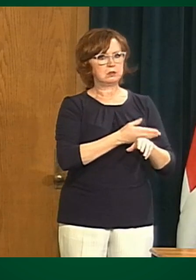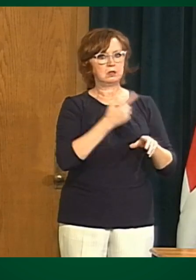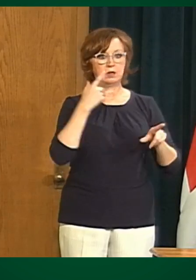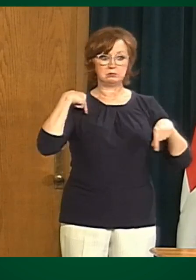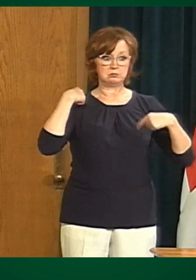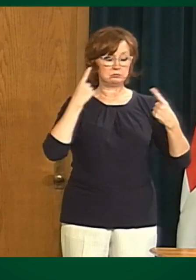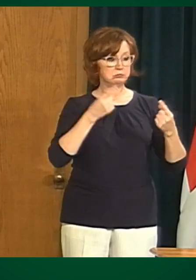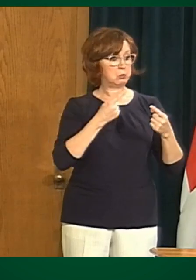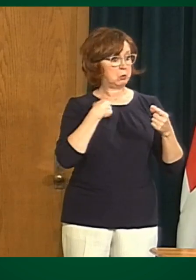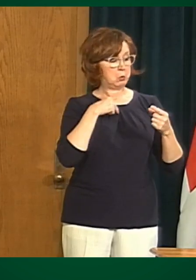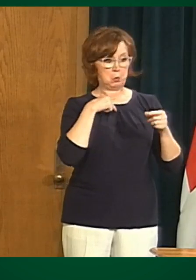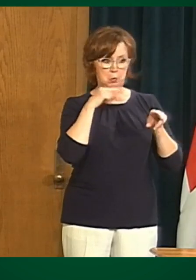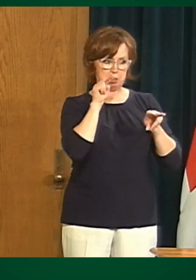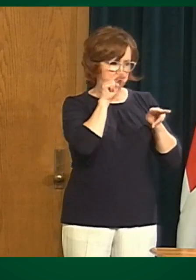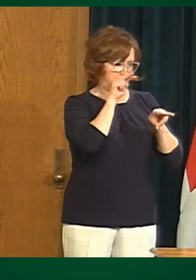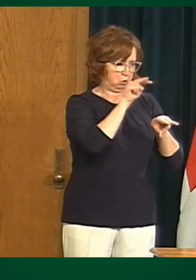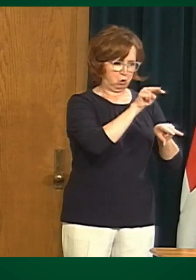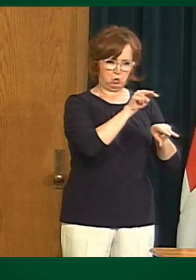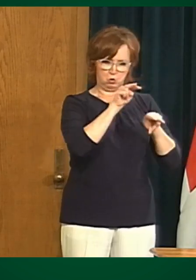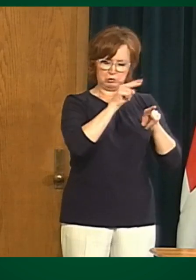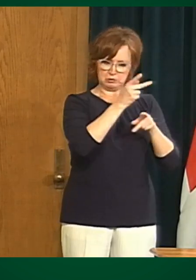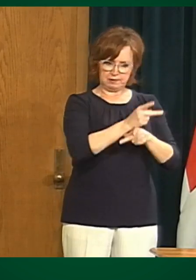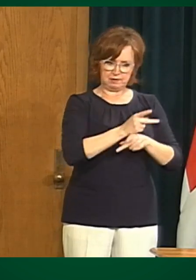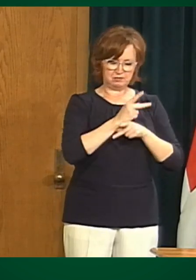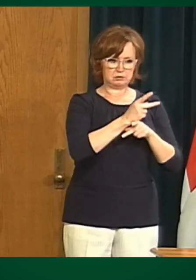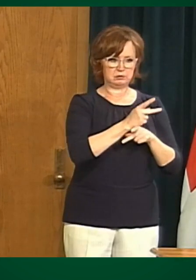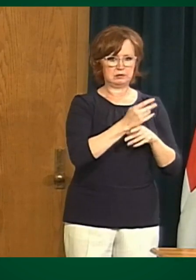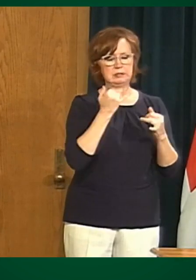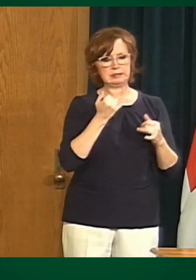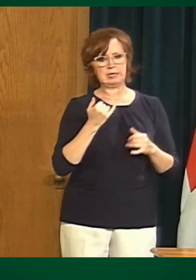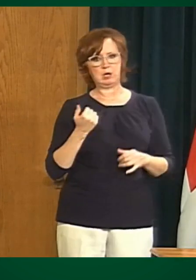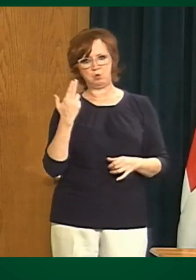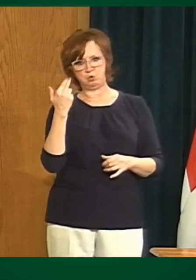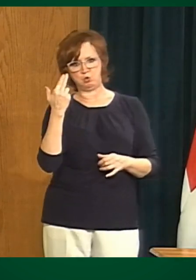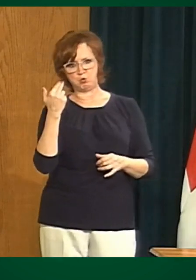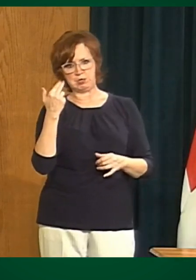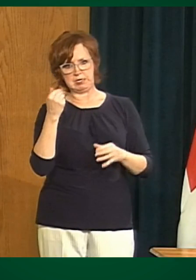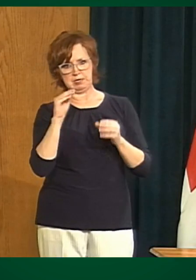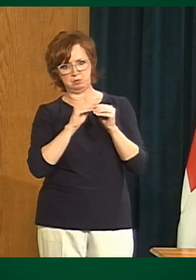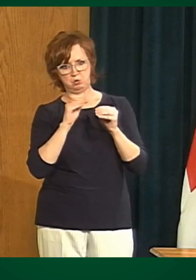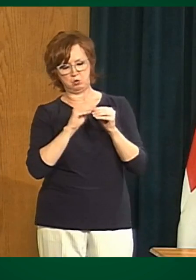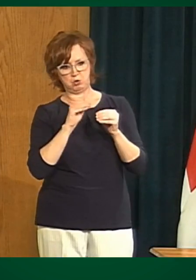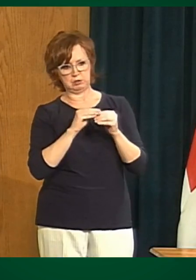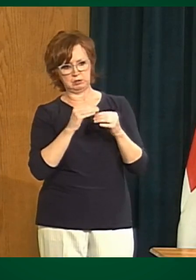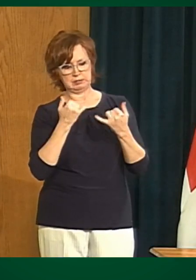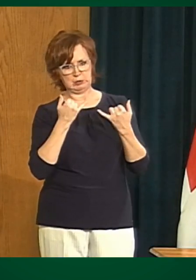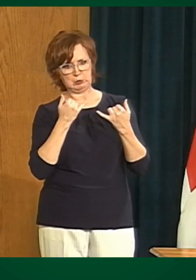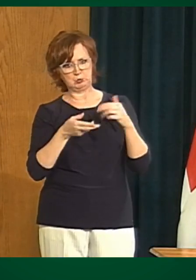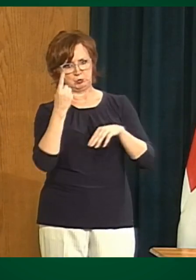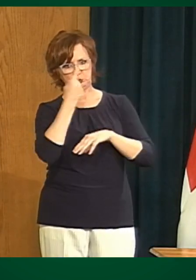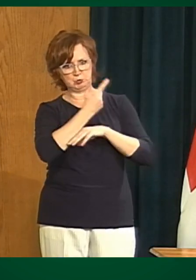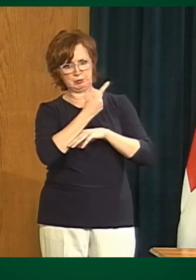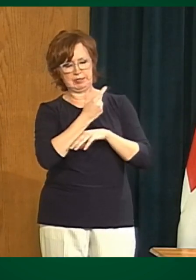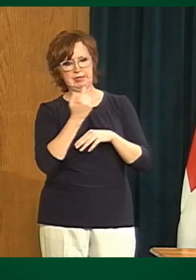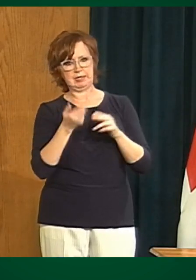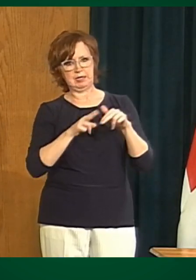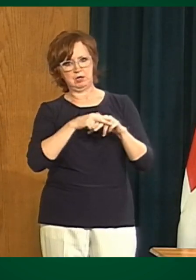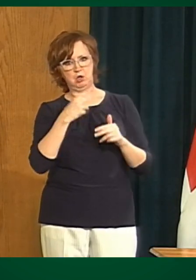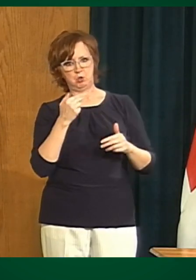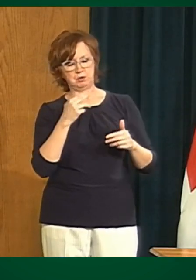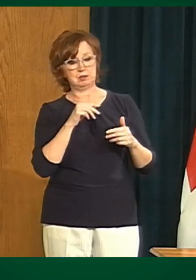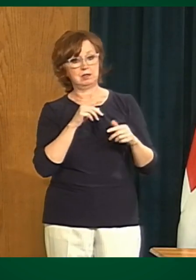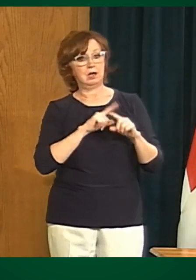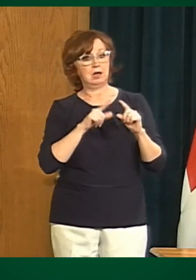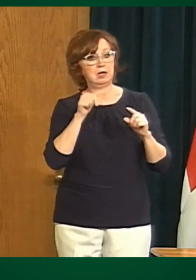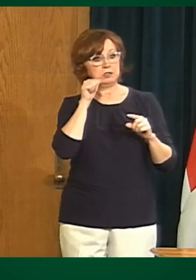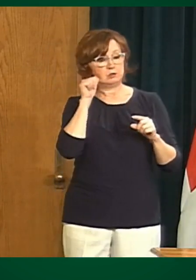basis. Today we are at 13 cases, but I must say that yesterday alone there